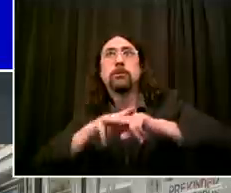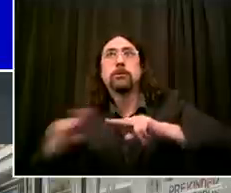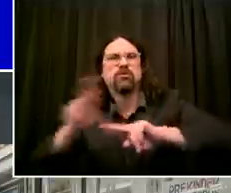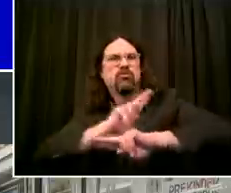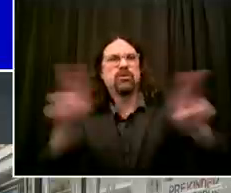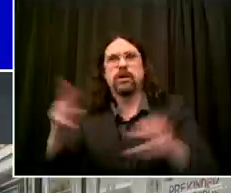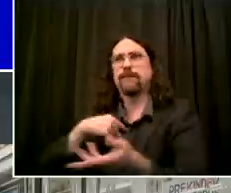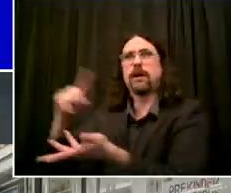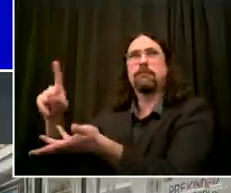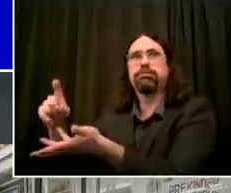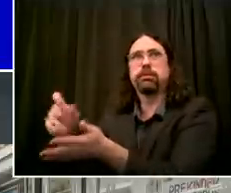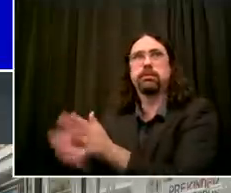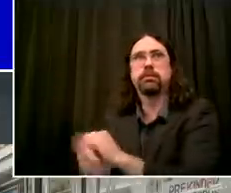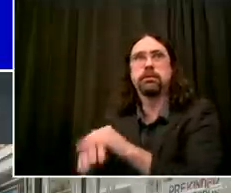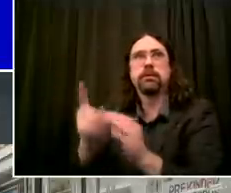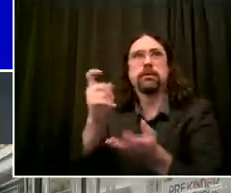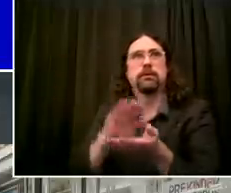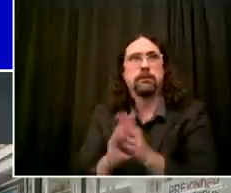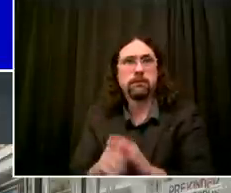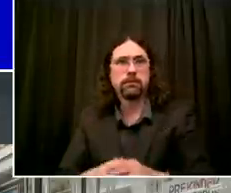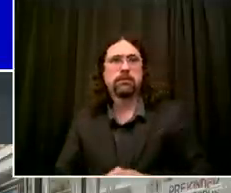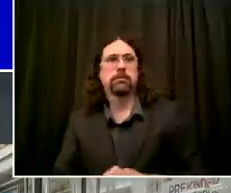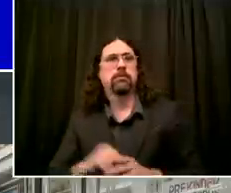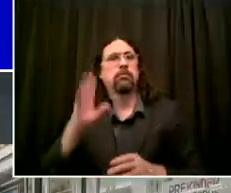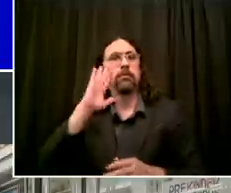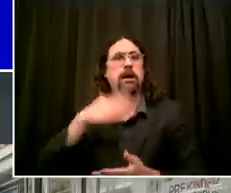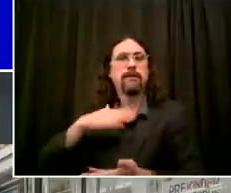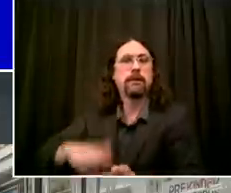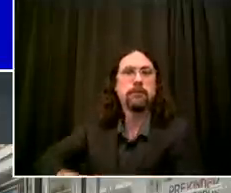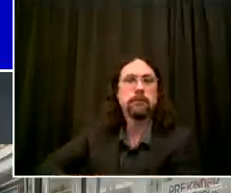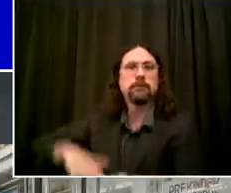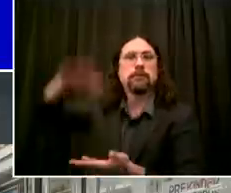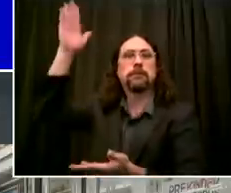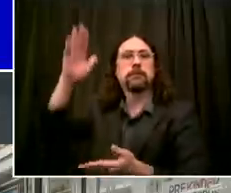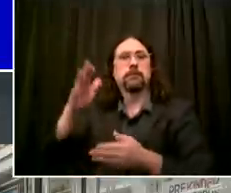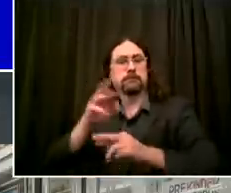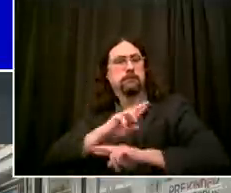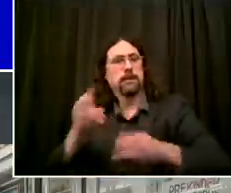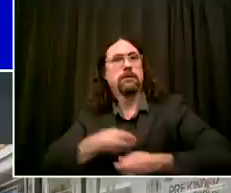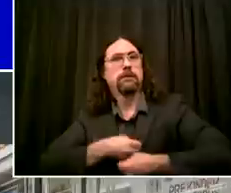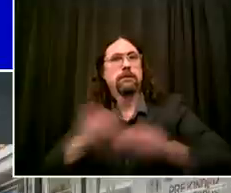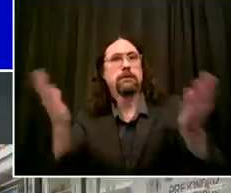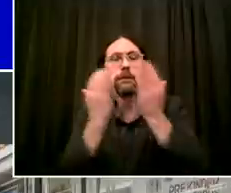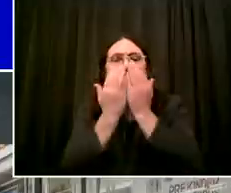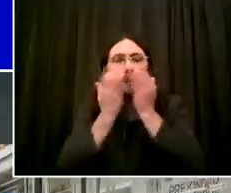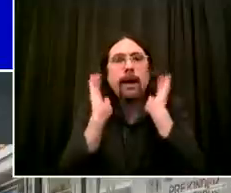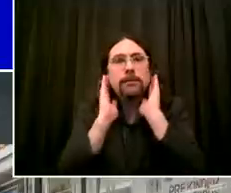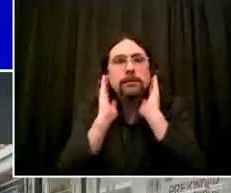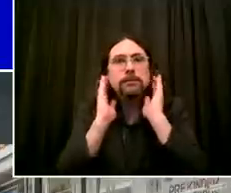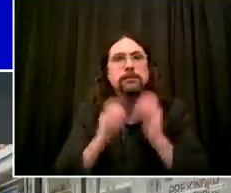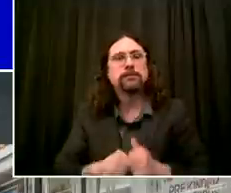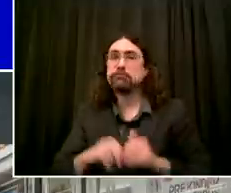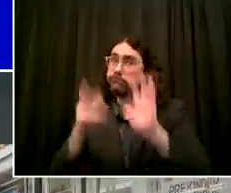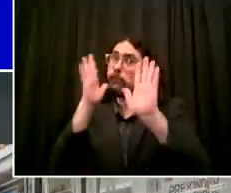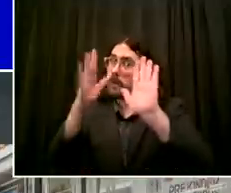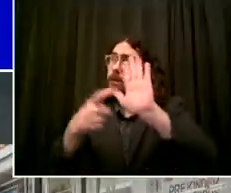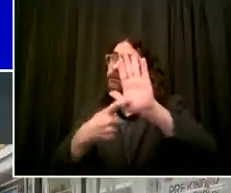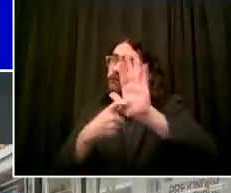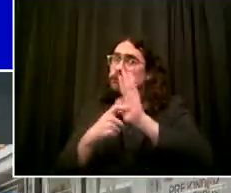1 million face coverings. Working with the MTA for free to New Yorkers, we want to make sure it's always easy to have that face covering